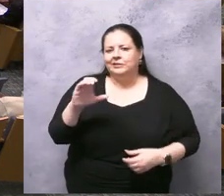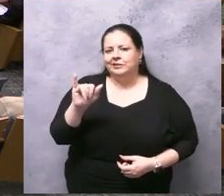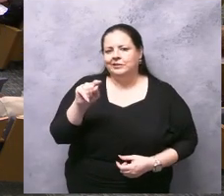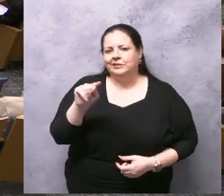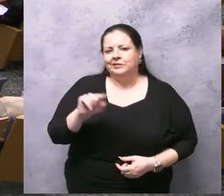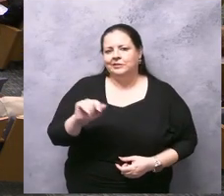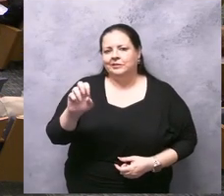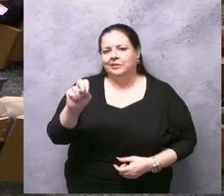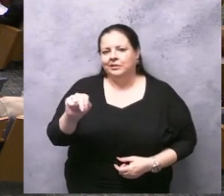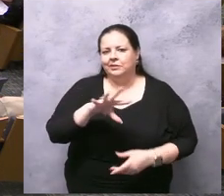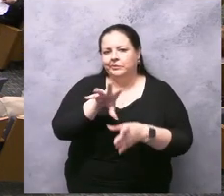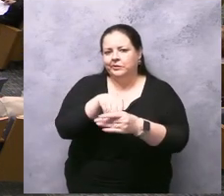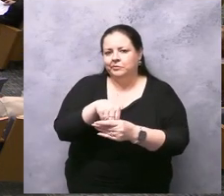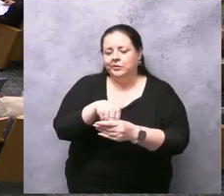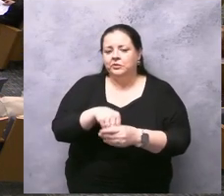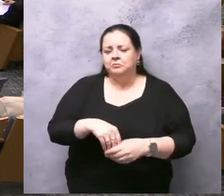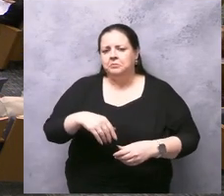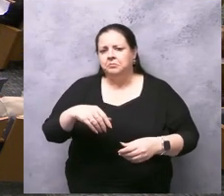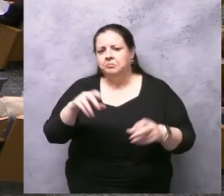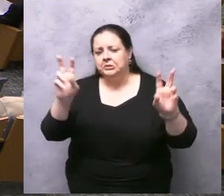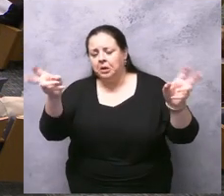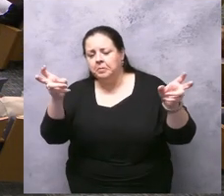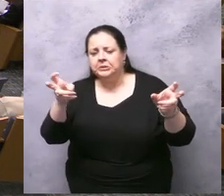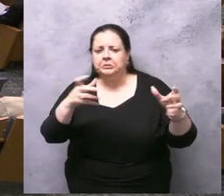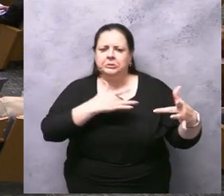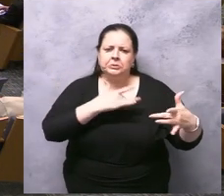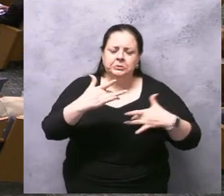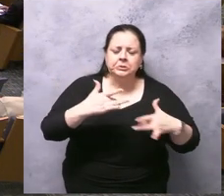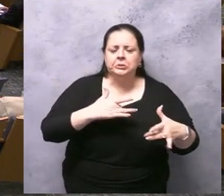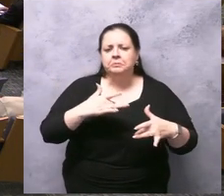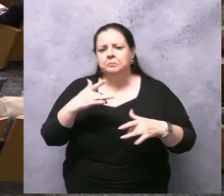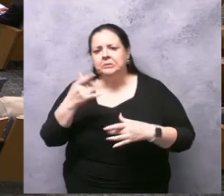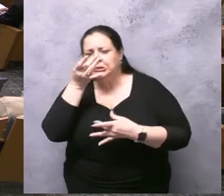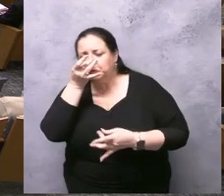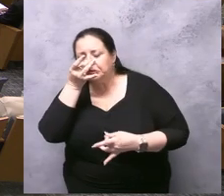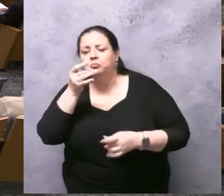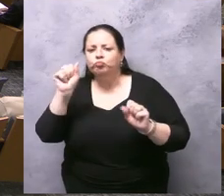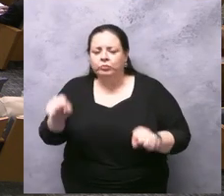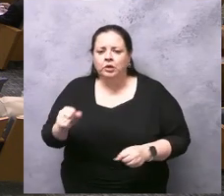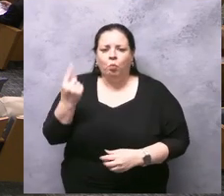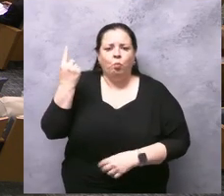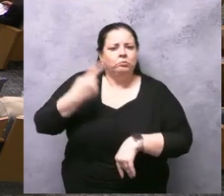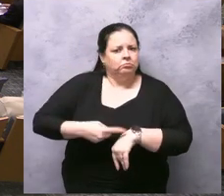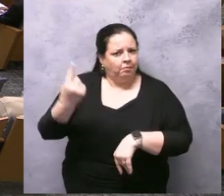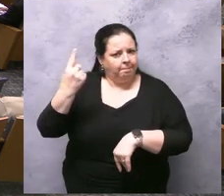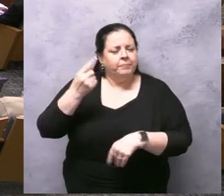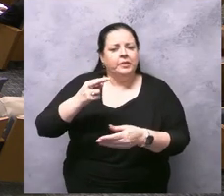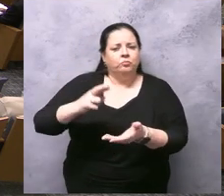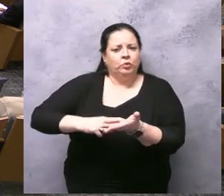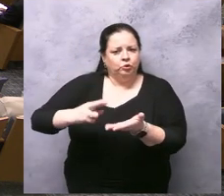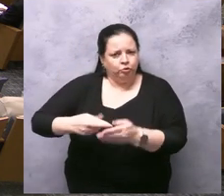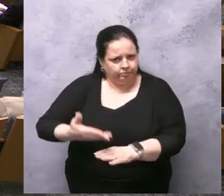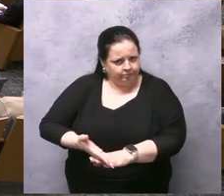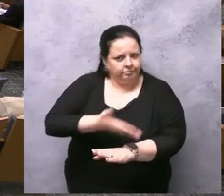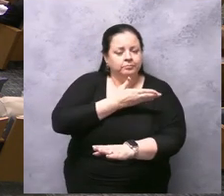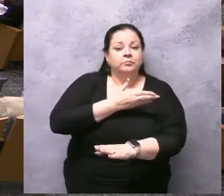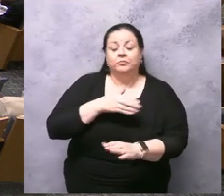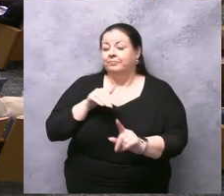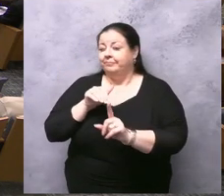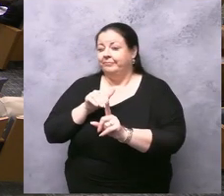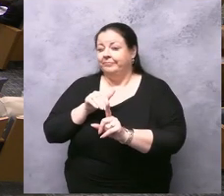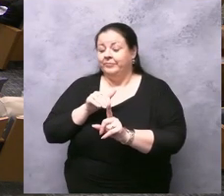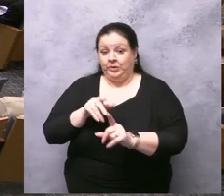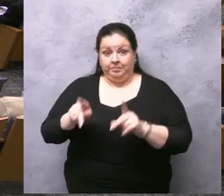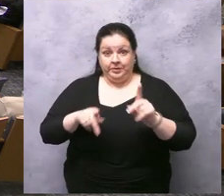or concerns that are not posted agenda items. Individuals may only register to speak one time per meeting and must register in advance. Just a reminder, patrons